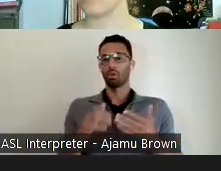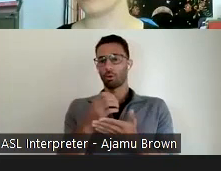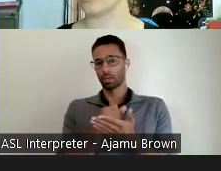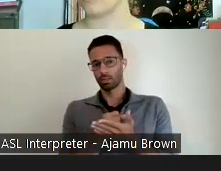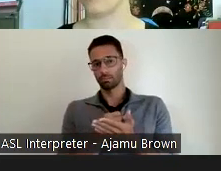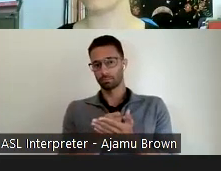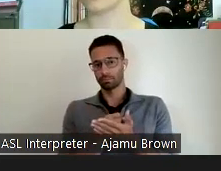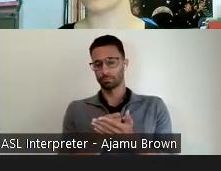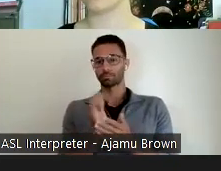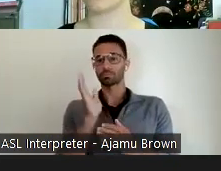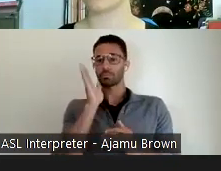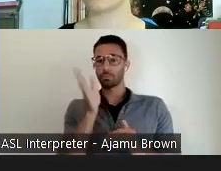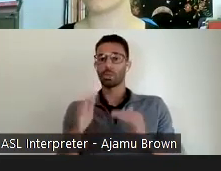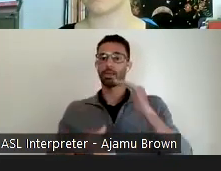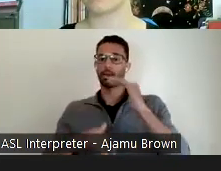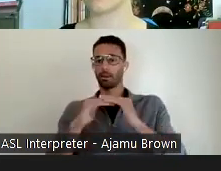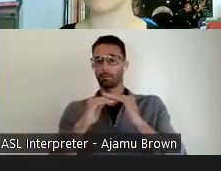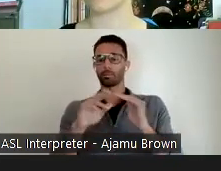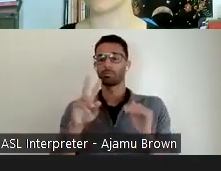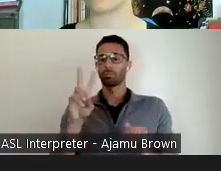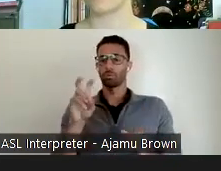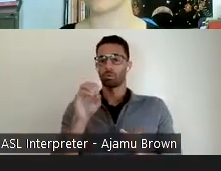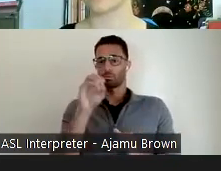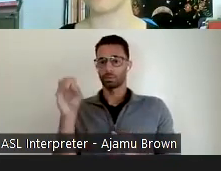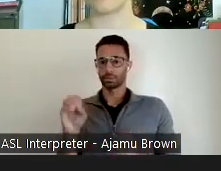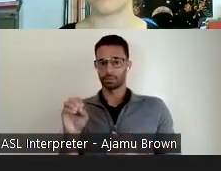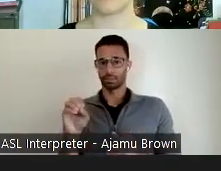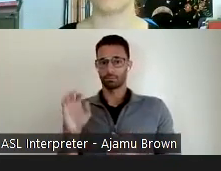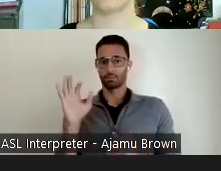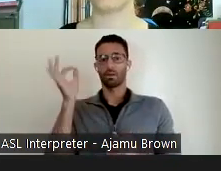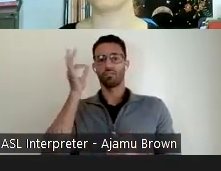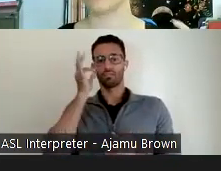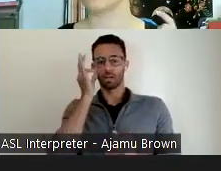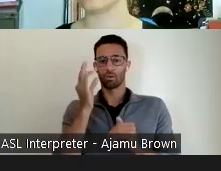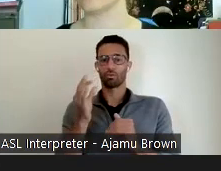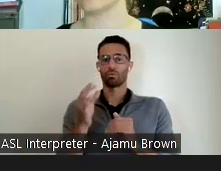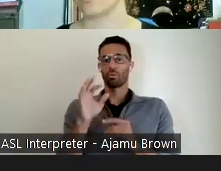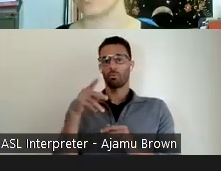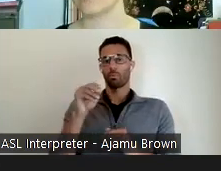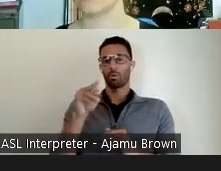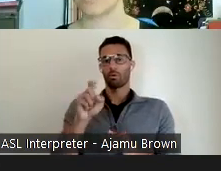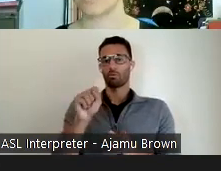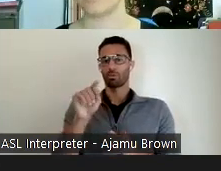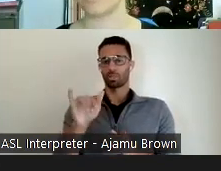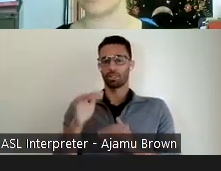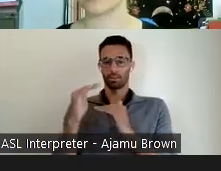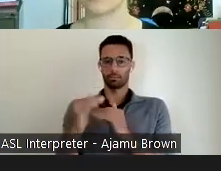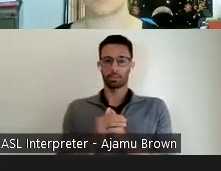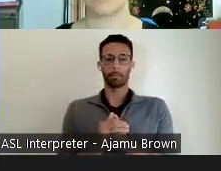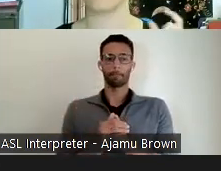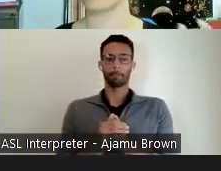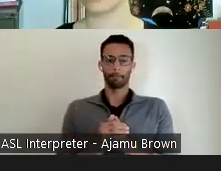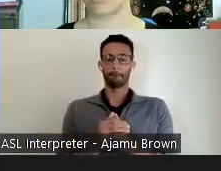limit. We will go up to 200% of the federal poverty limit. But we do have tiered priorities within